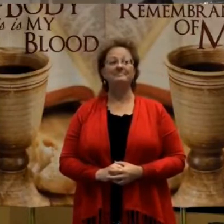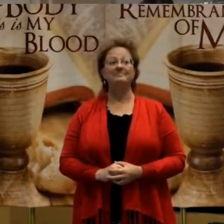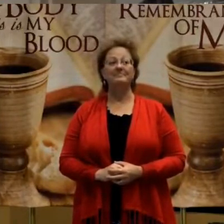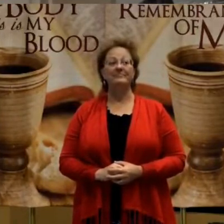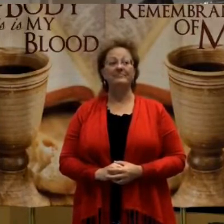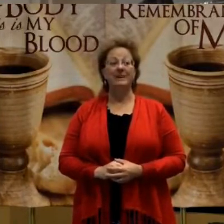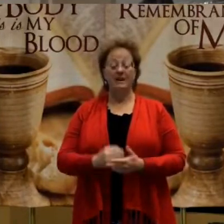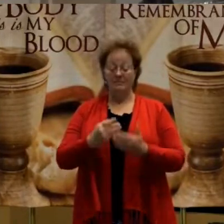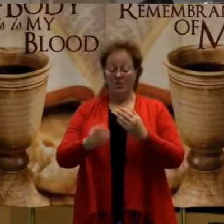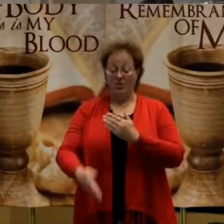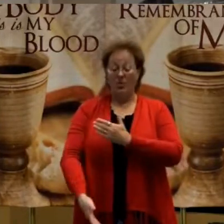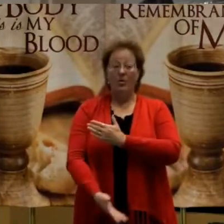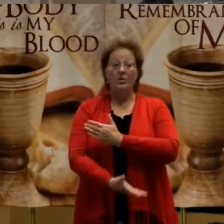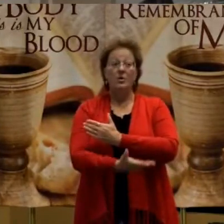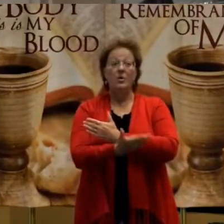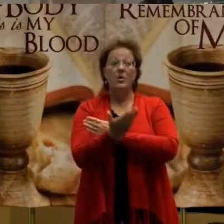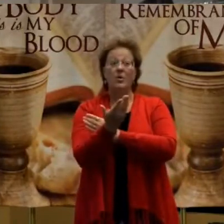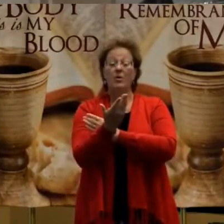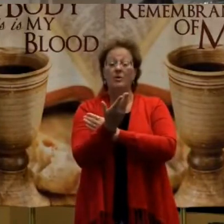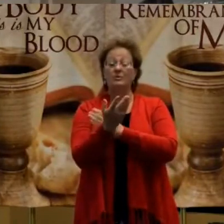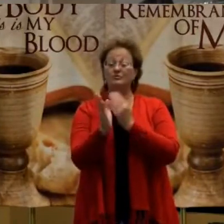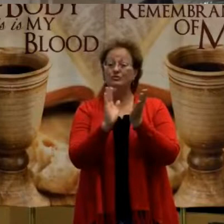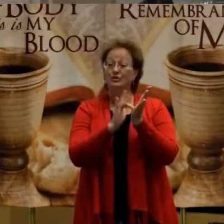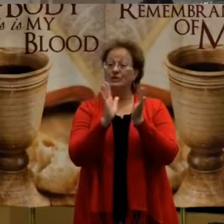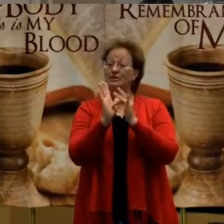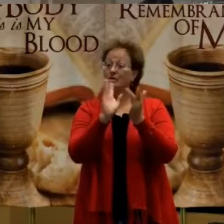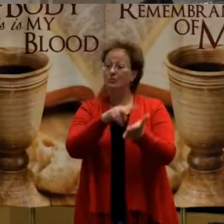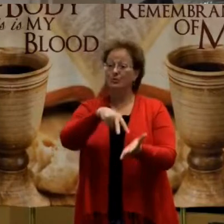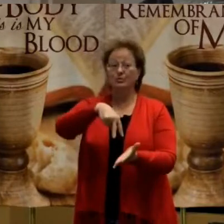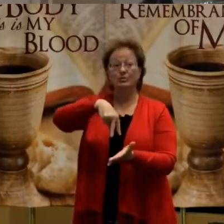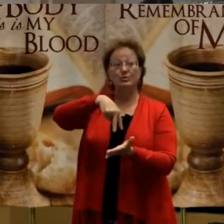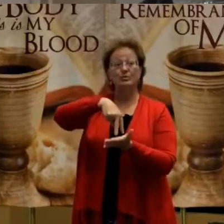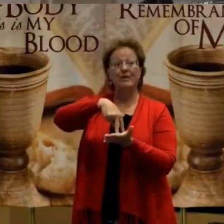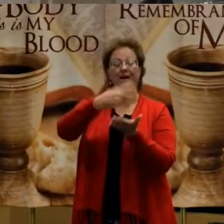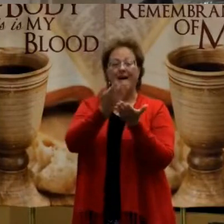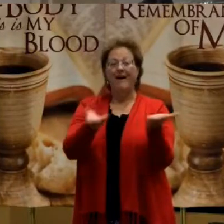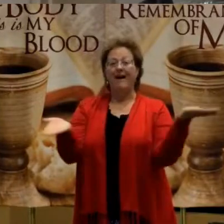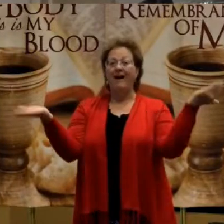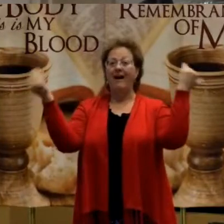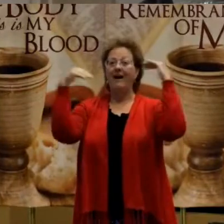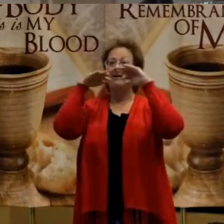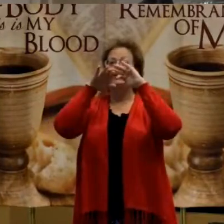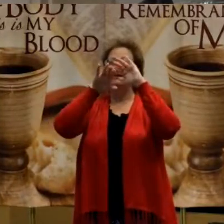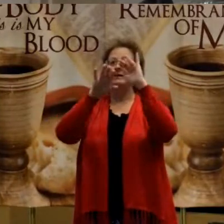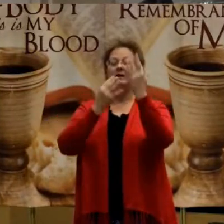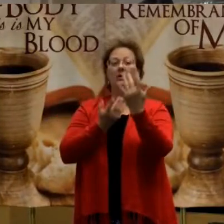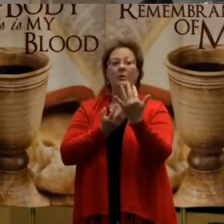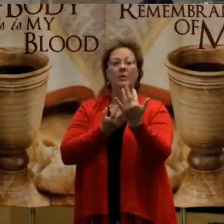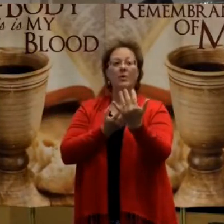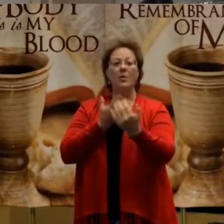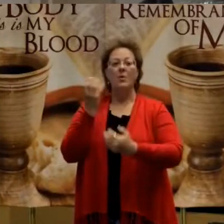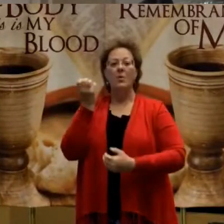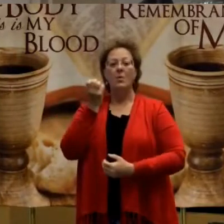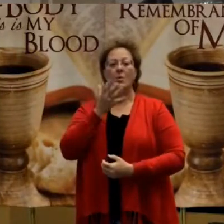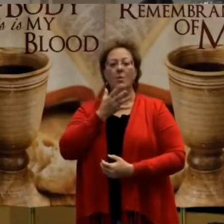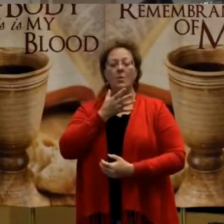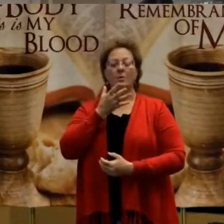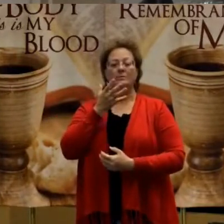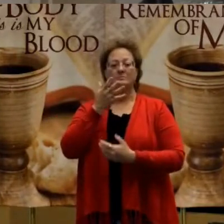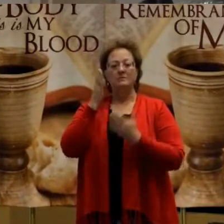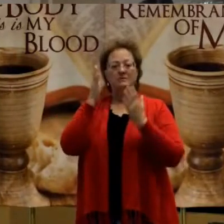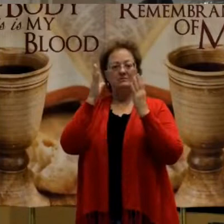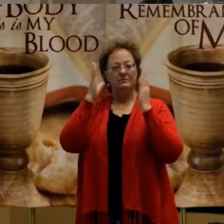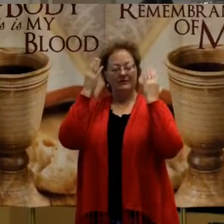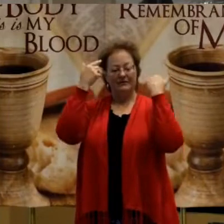And the moment that you rose, all of heaven held its breath, till that stone was moved